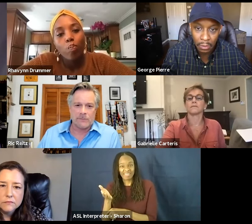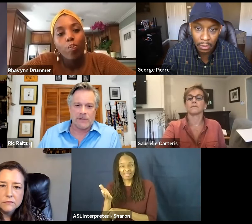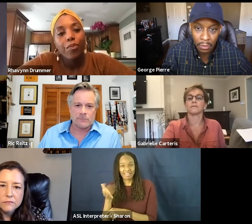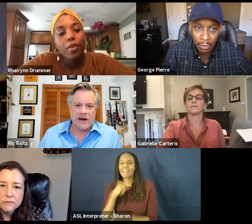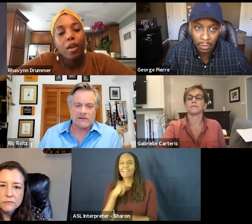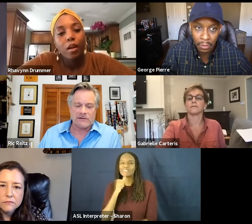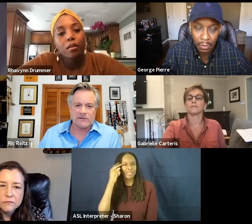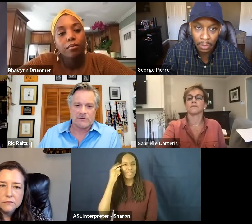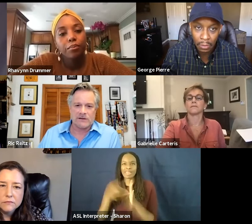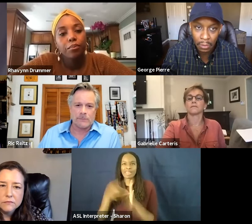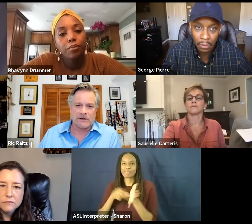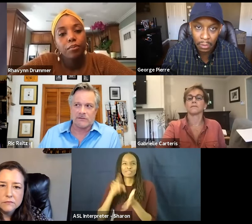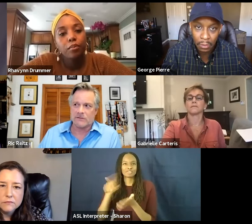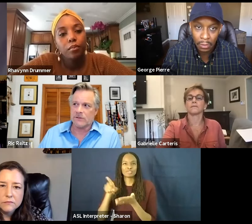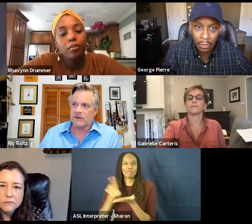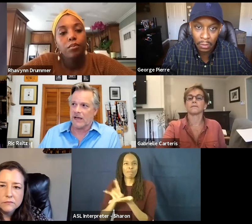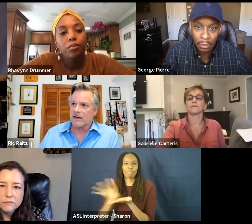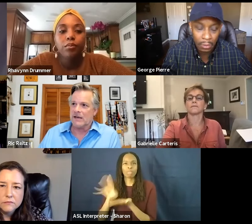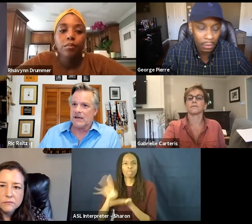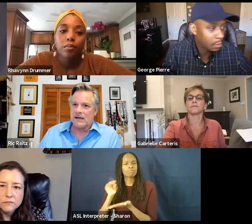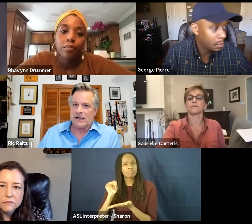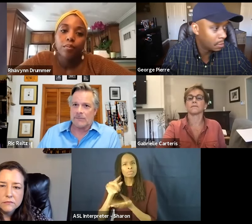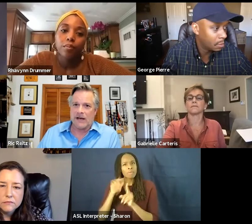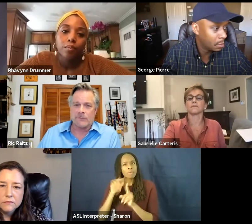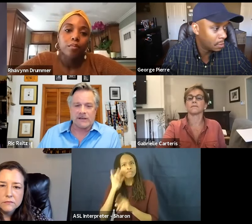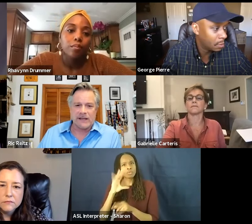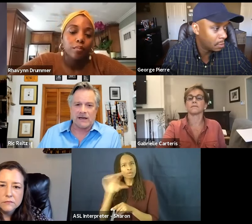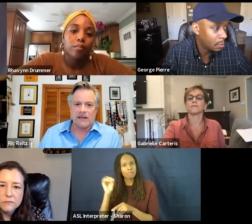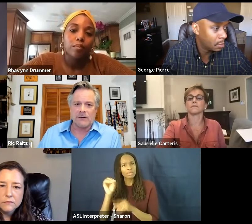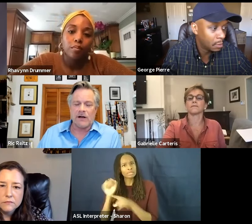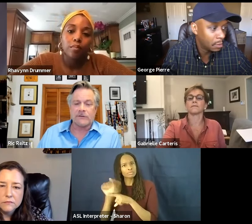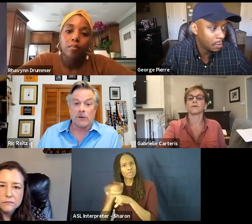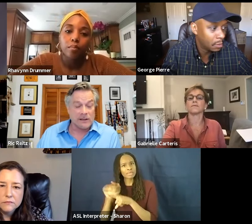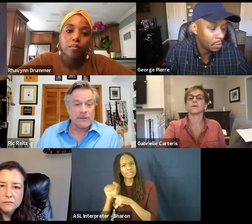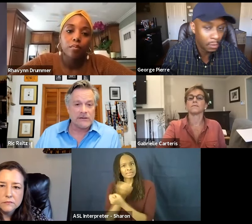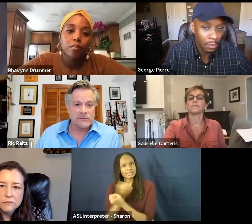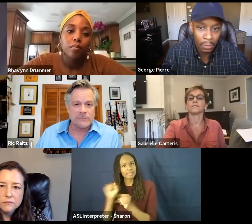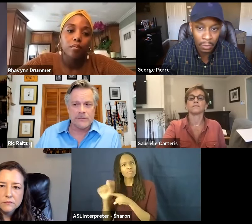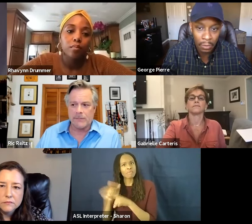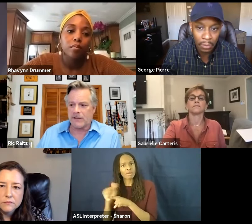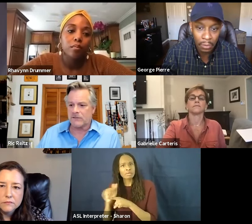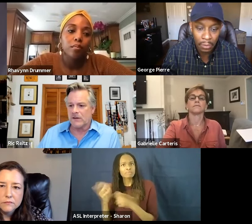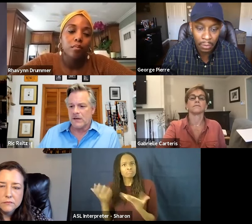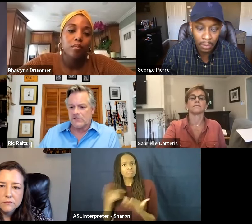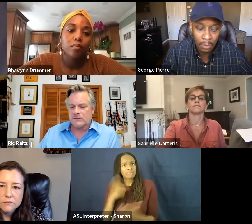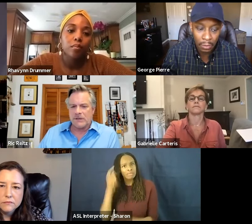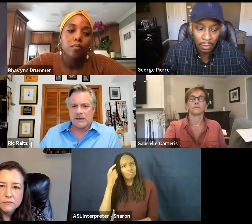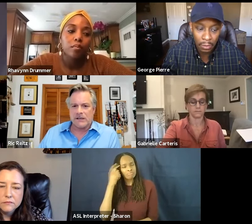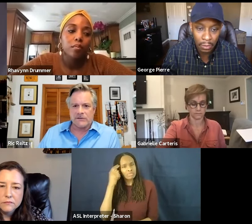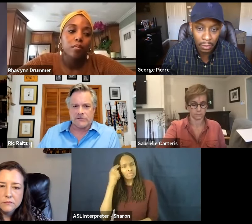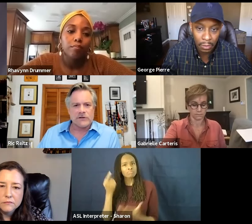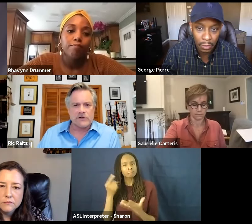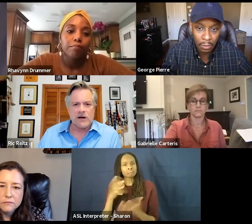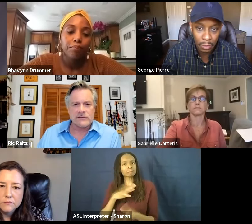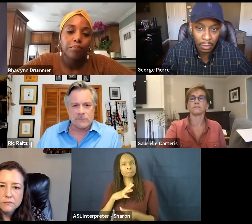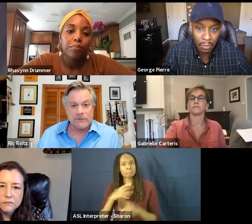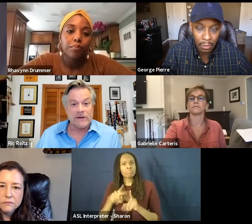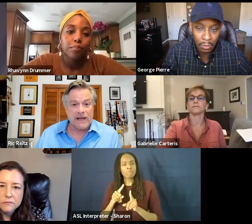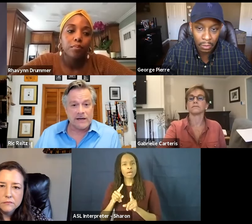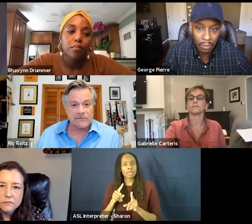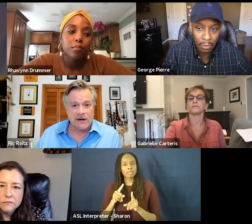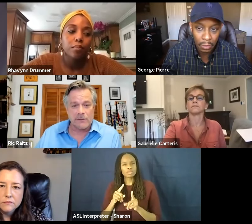safe and best practices and your company is doing that. I don't think that ought to eliminate you from the mix. Just be concerned and